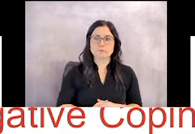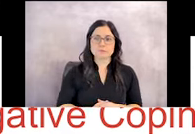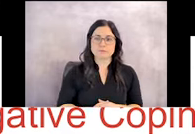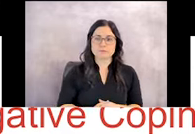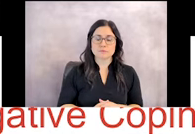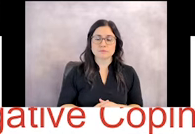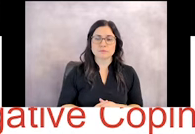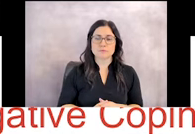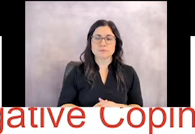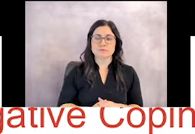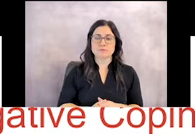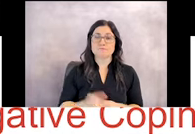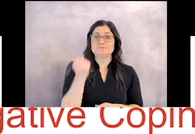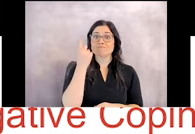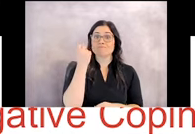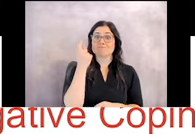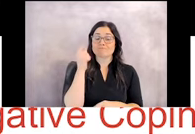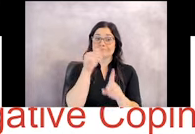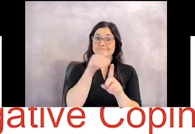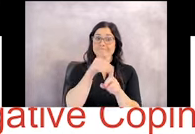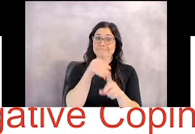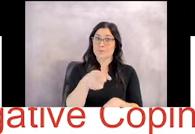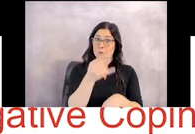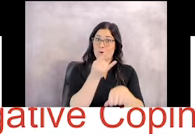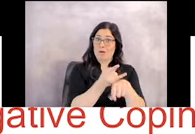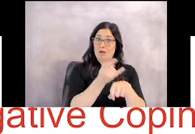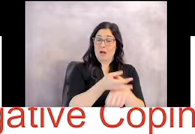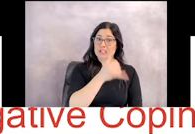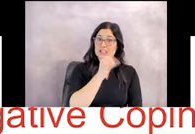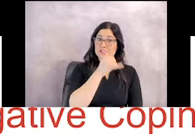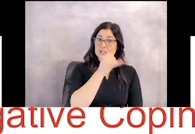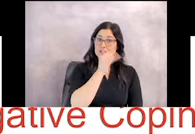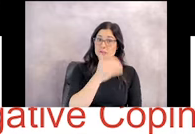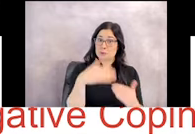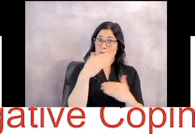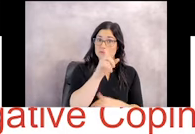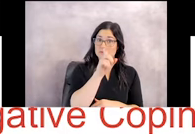are we drinking too much alcohol?